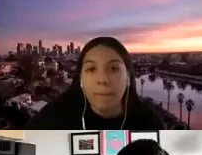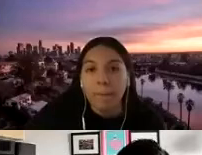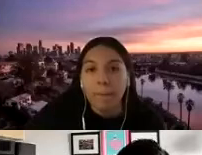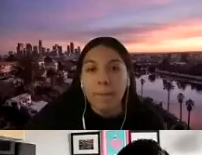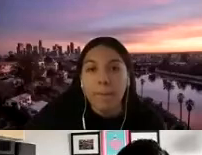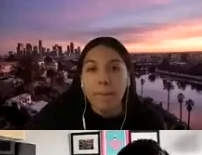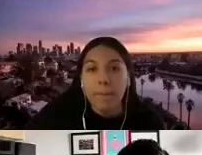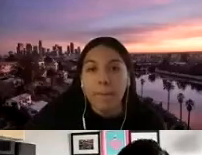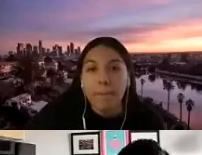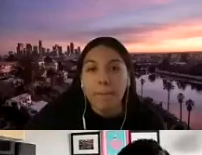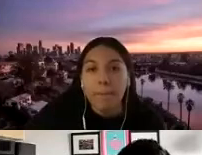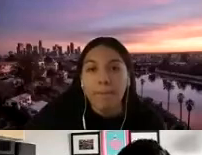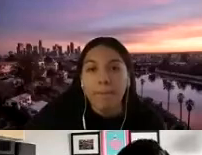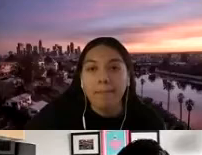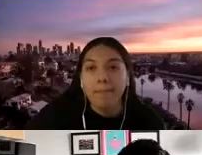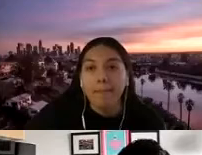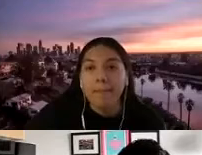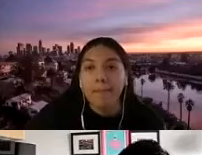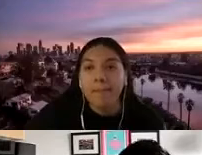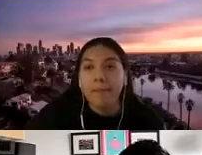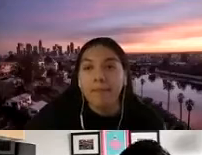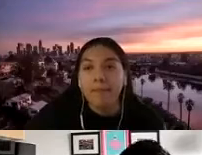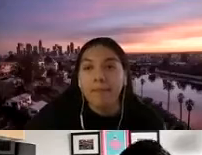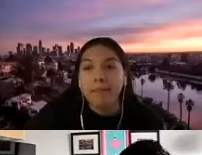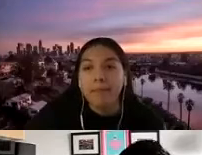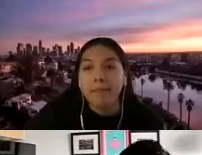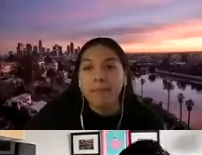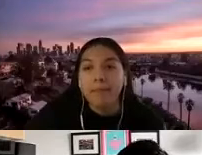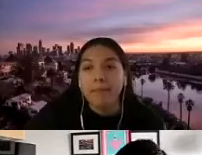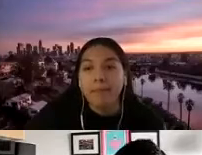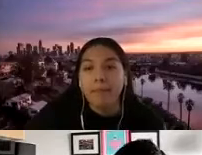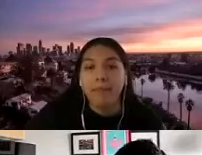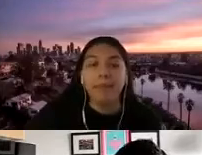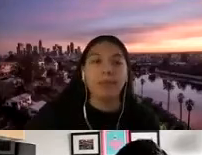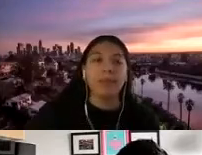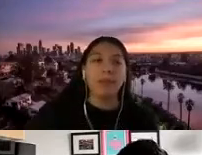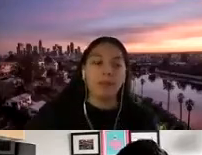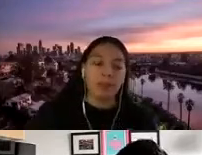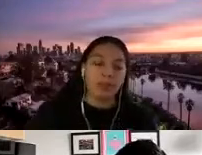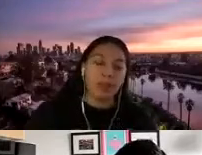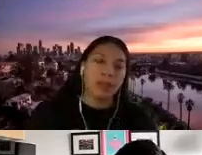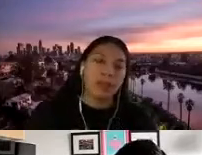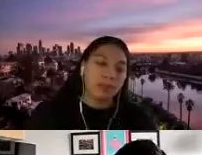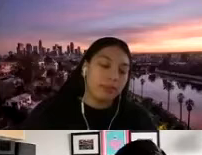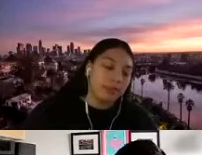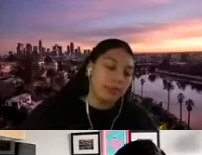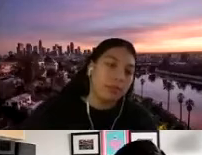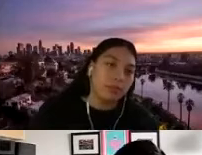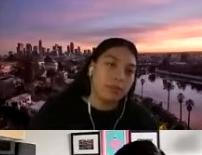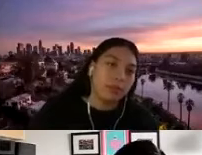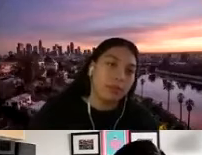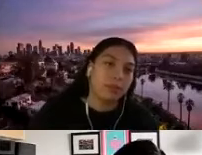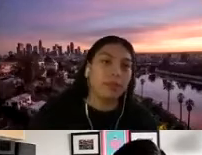next week. We really hope that we can continue to have these and really build community. I know that we're virtual now, but we hope that one day soon in the future